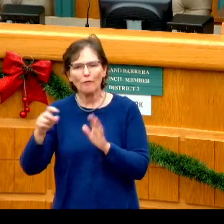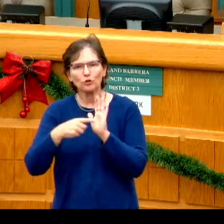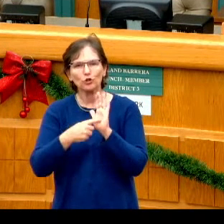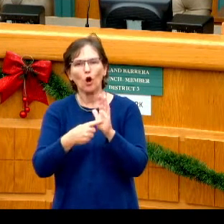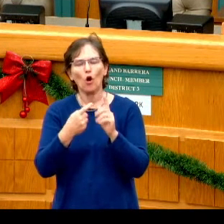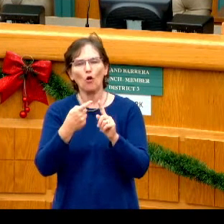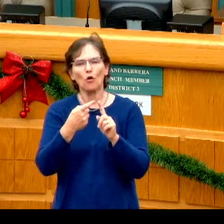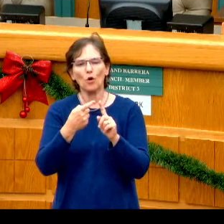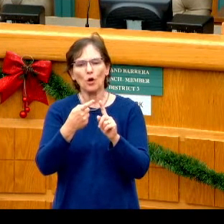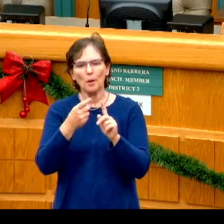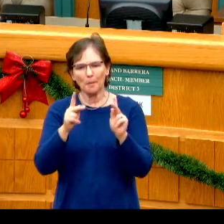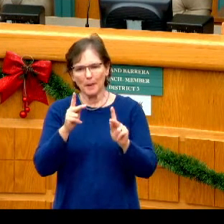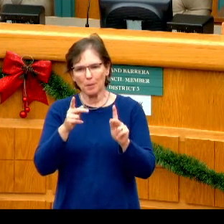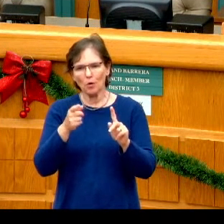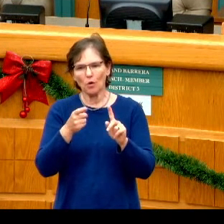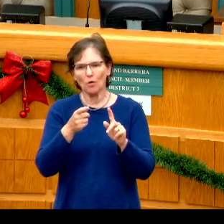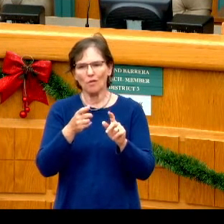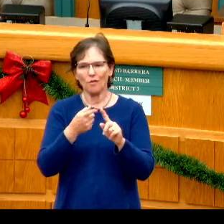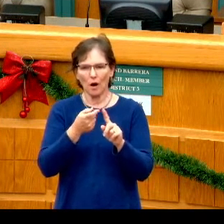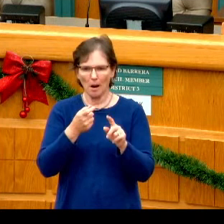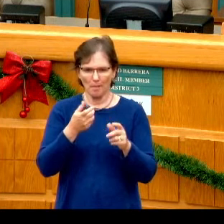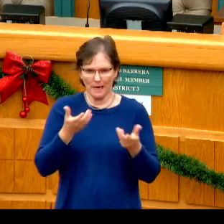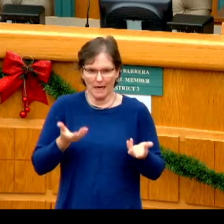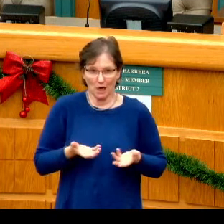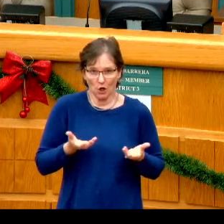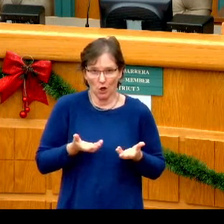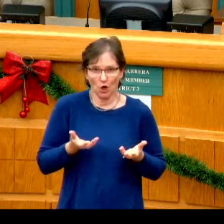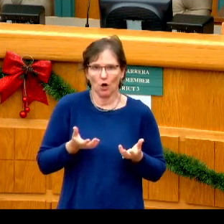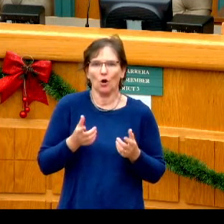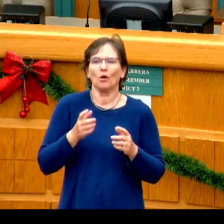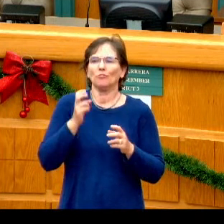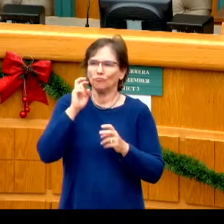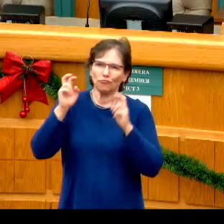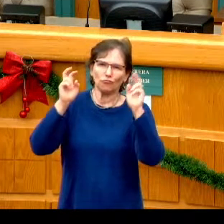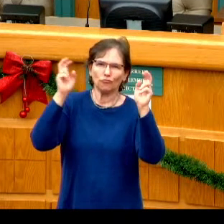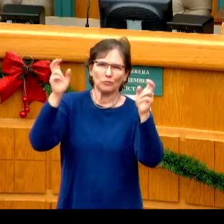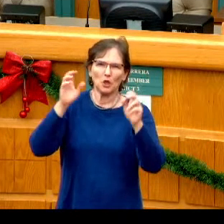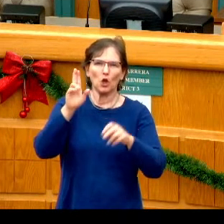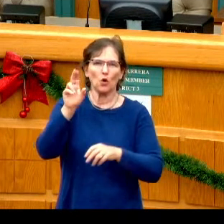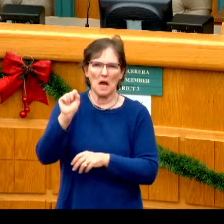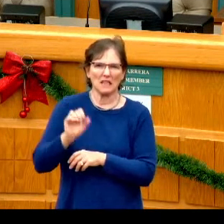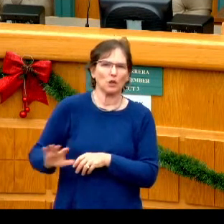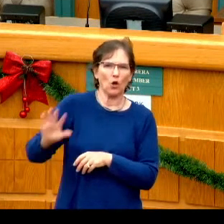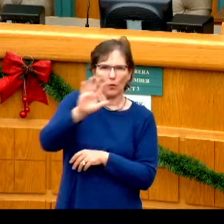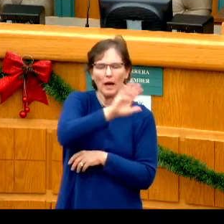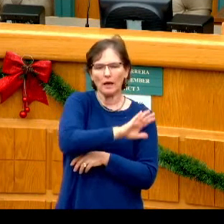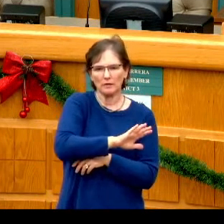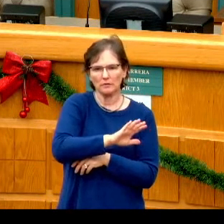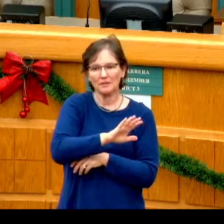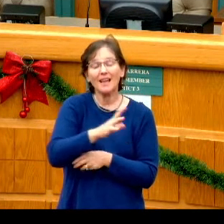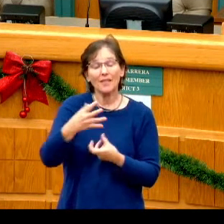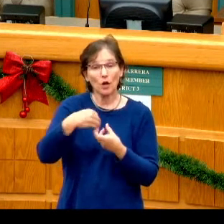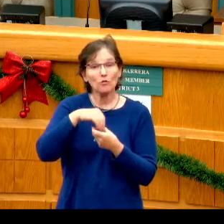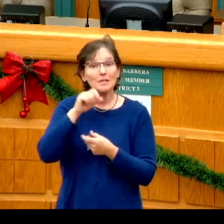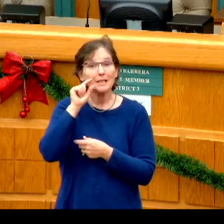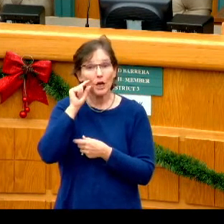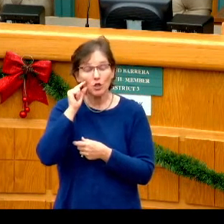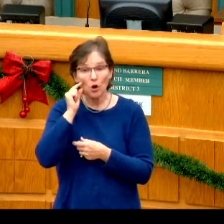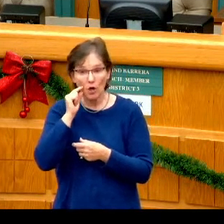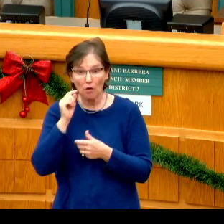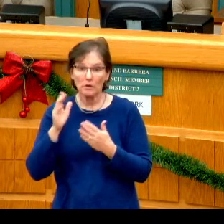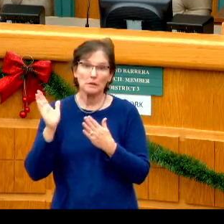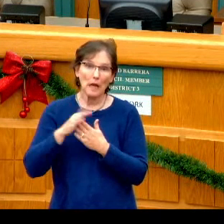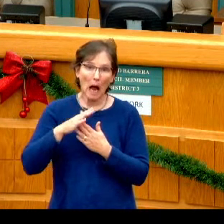48 contiguous United States, including San Antonio, the #1 destination outside of the coastal bend, followed up